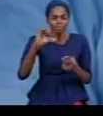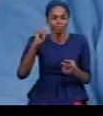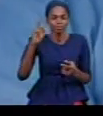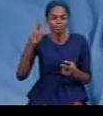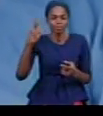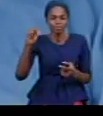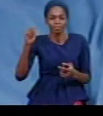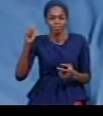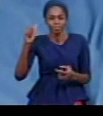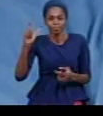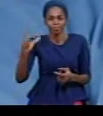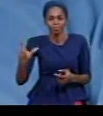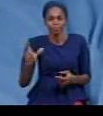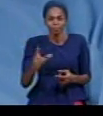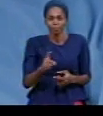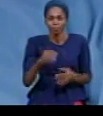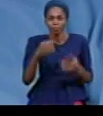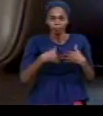been kidnapped.